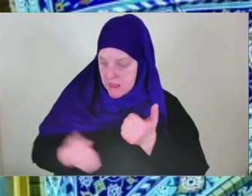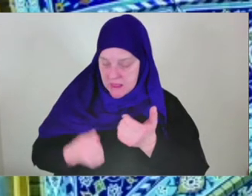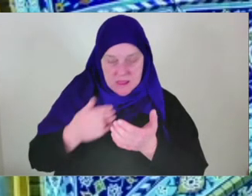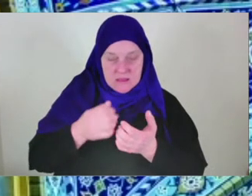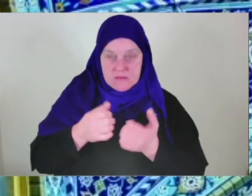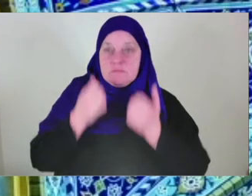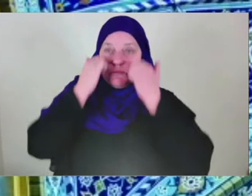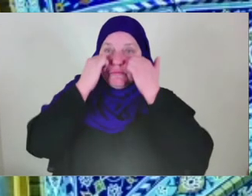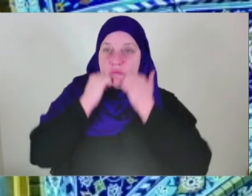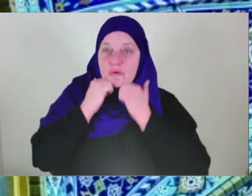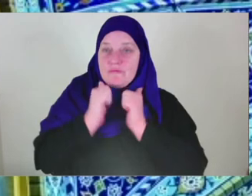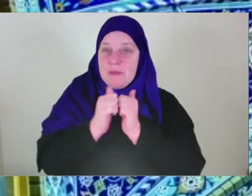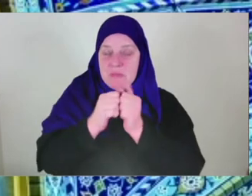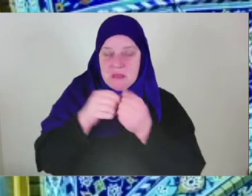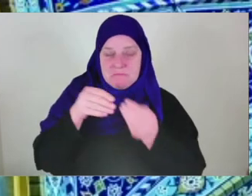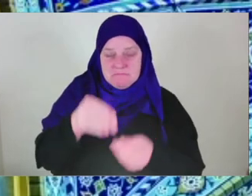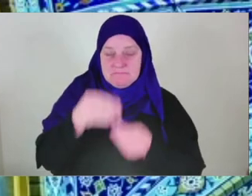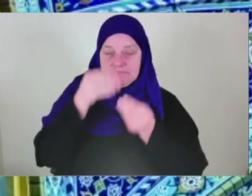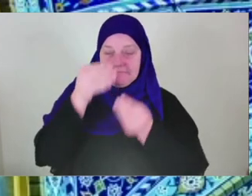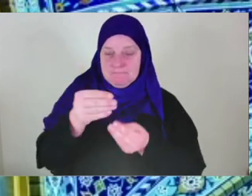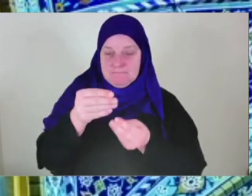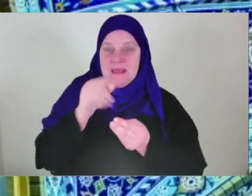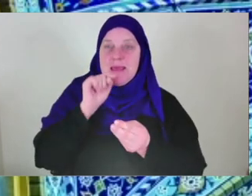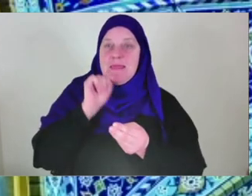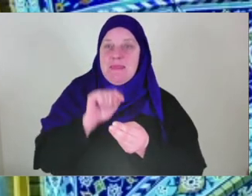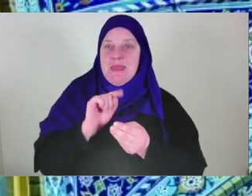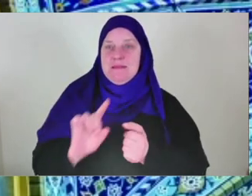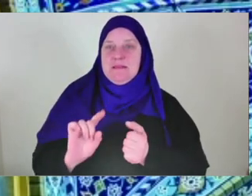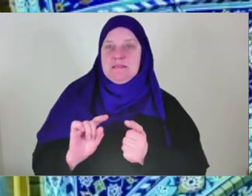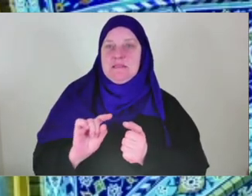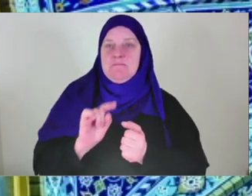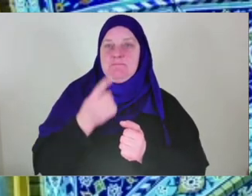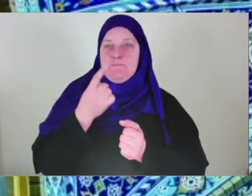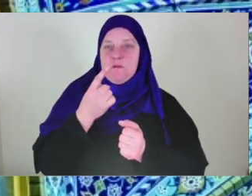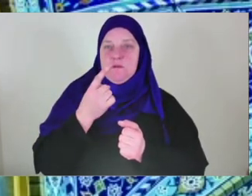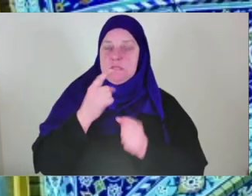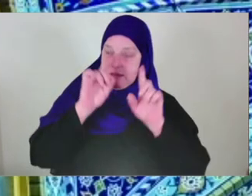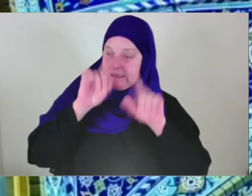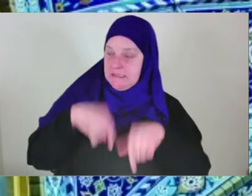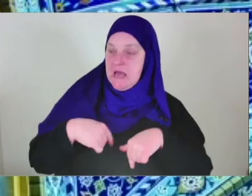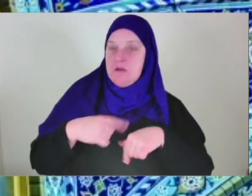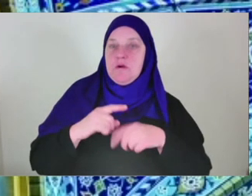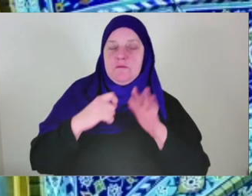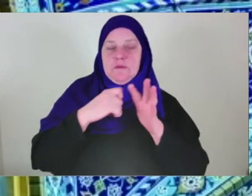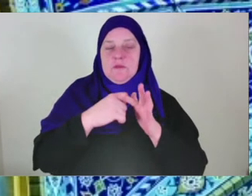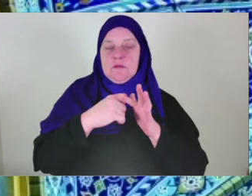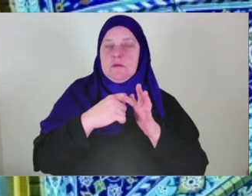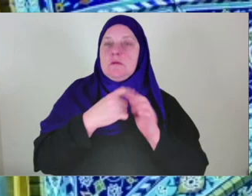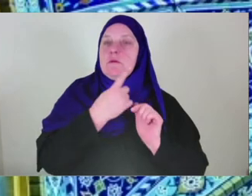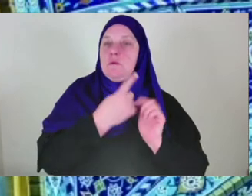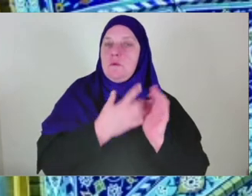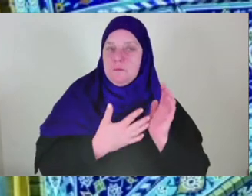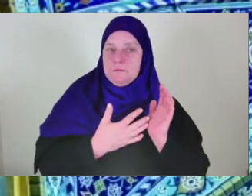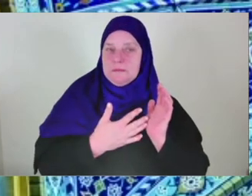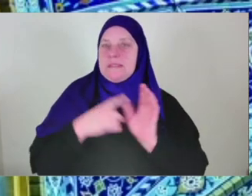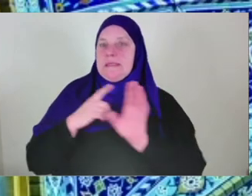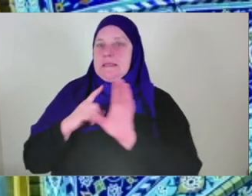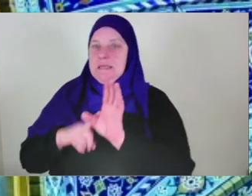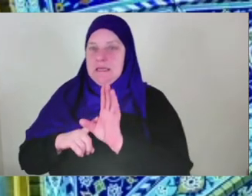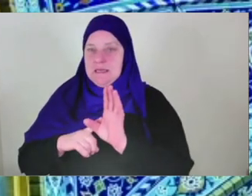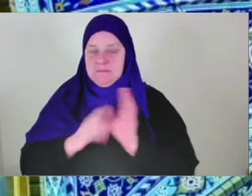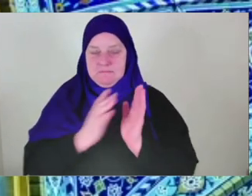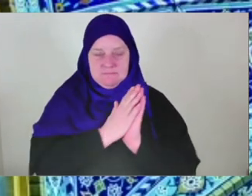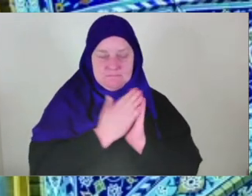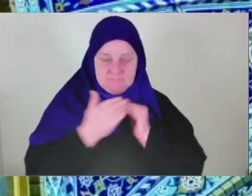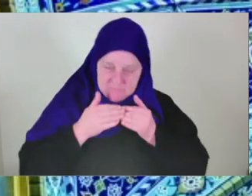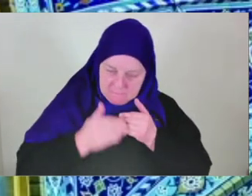prove it that khums applies to almost all of us. If some people, they think that they're exempt from khums, if we discuss it, they will